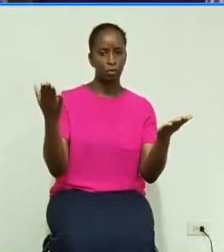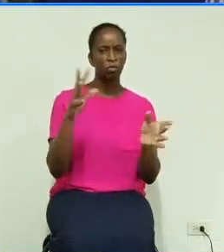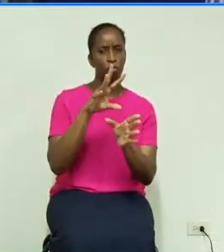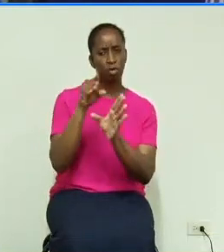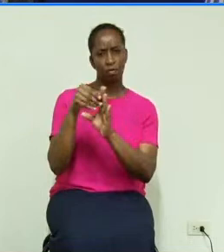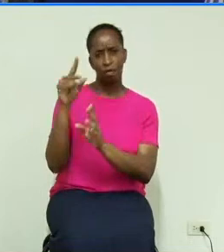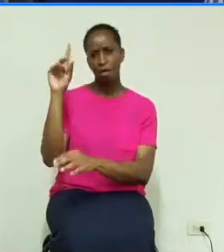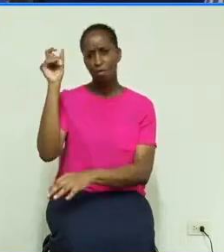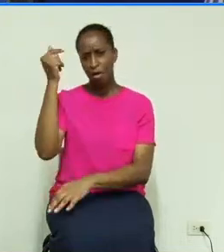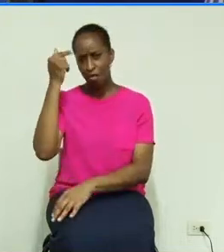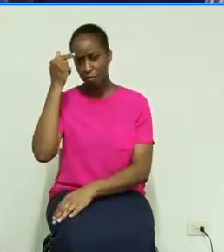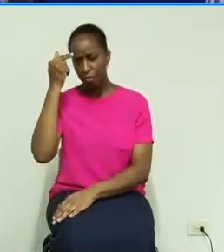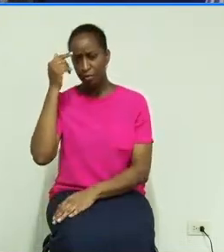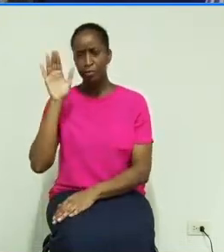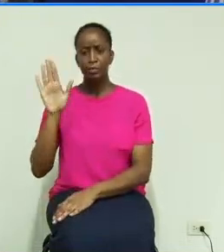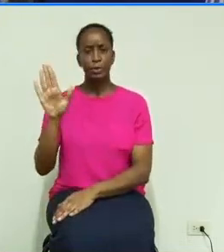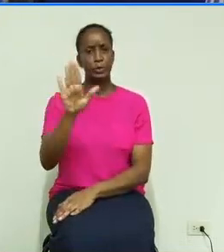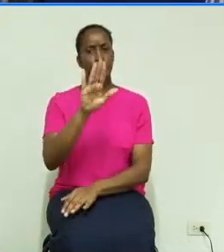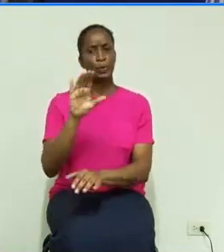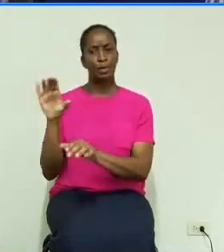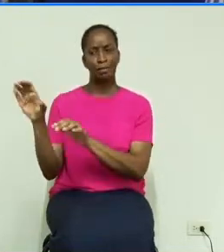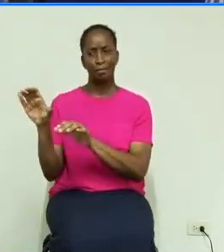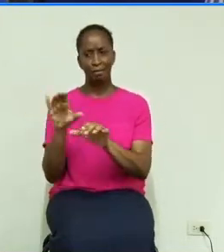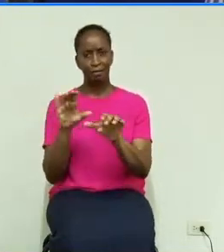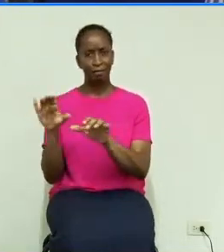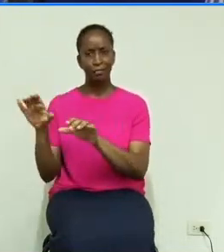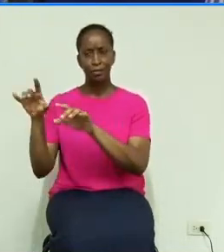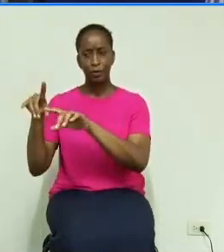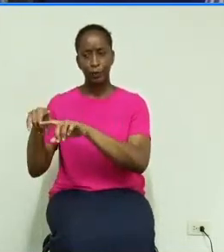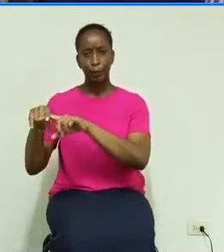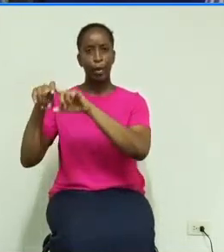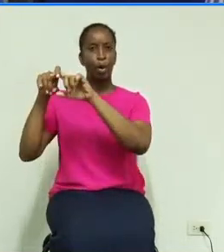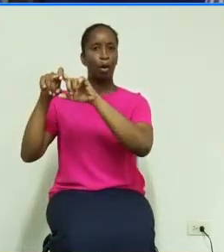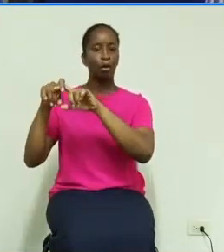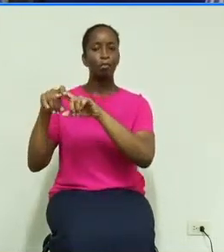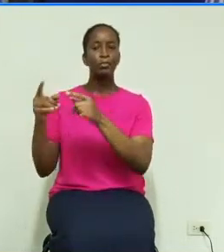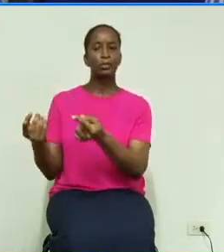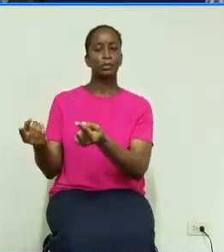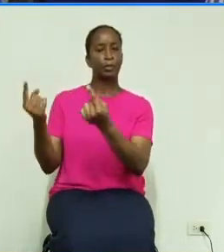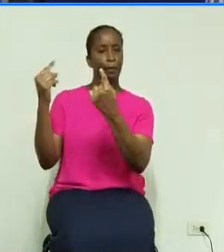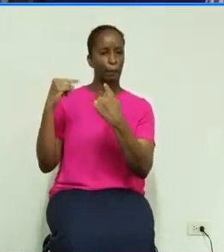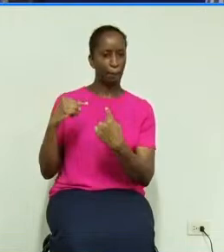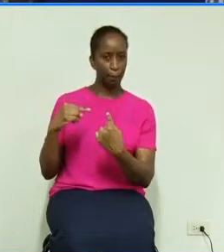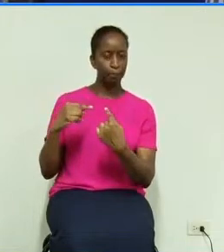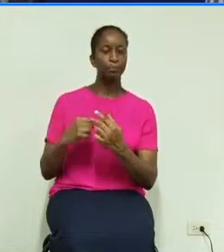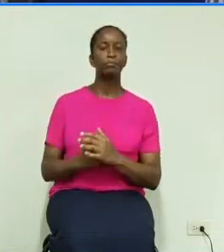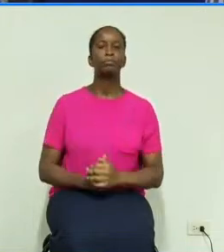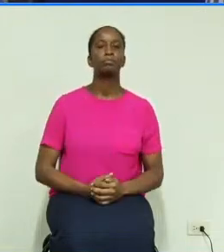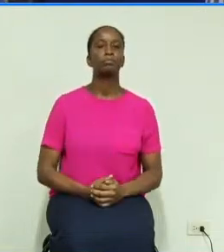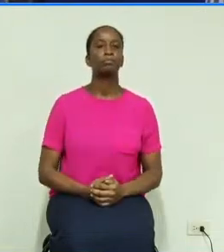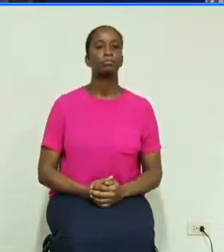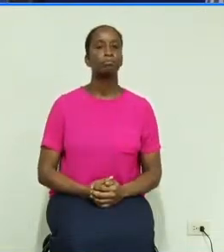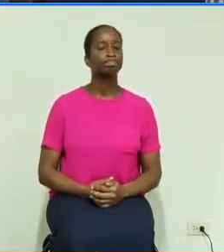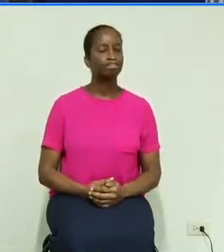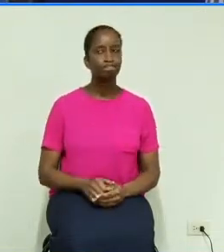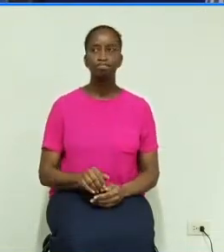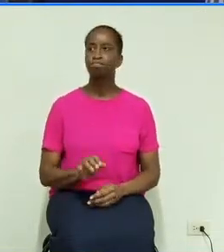us, government, that is both houses of parliament, to take time to be with us is